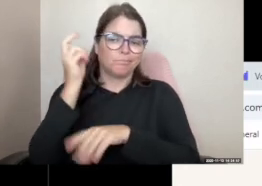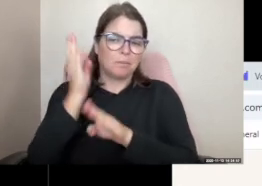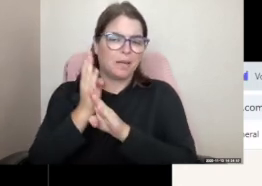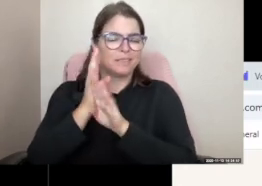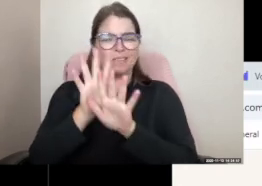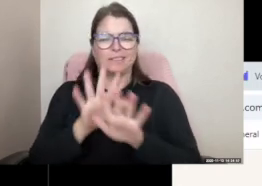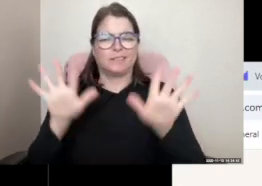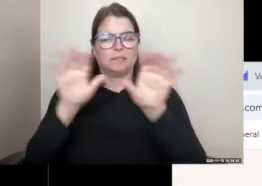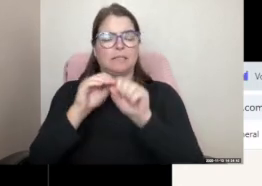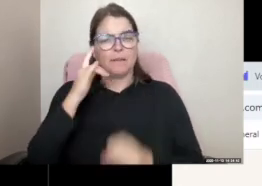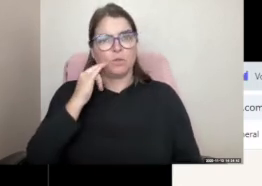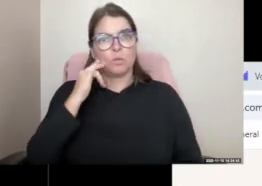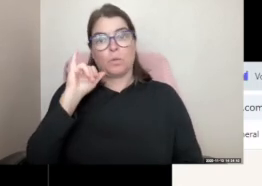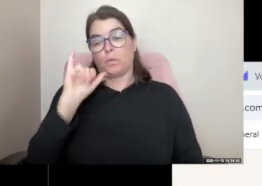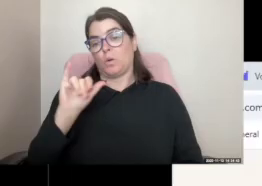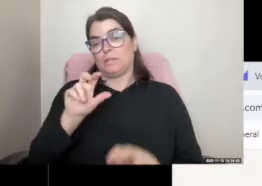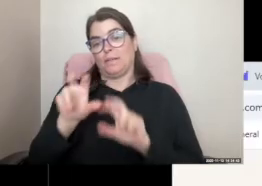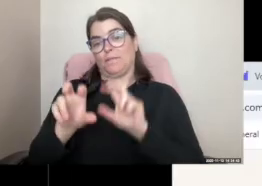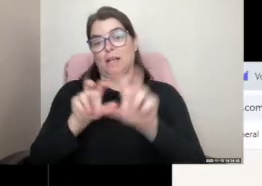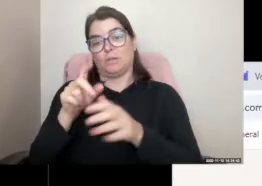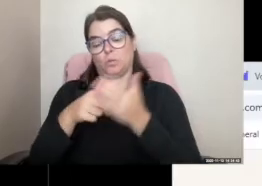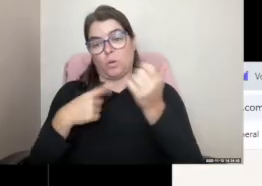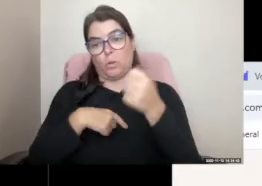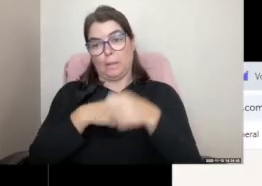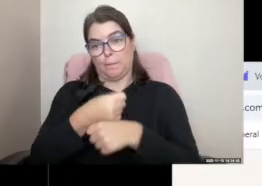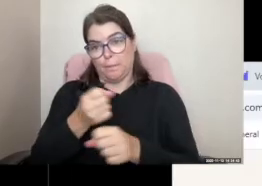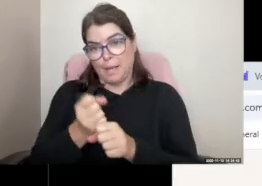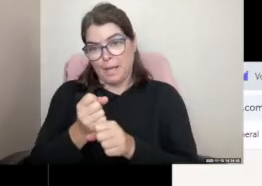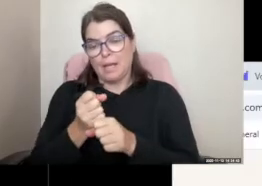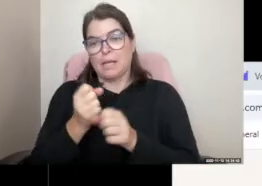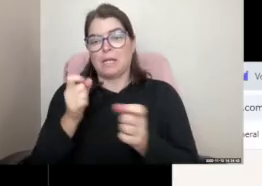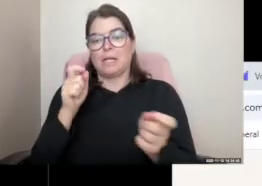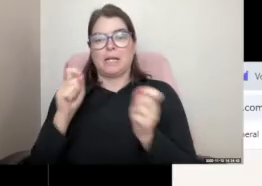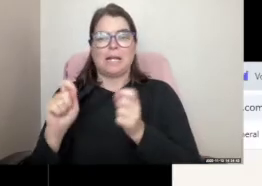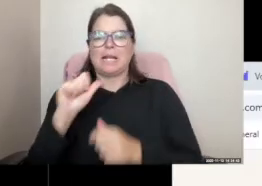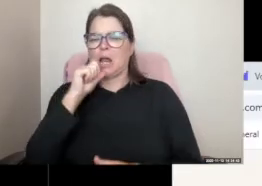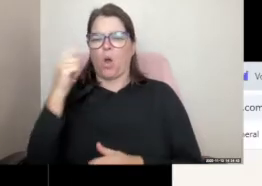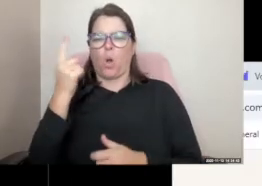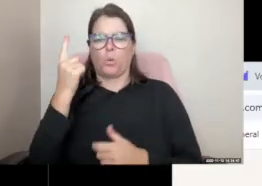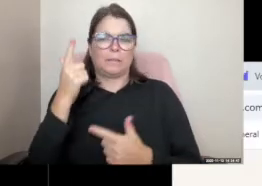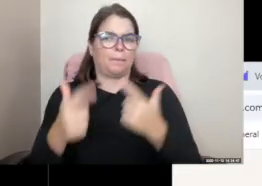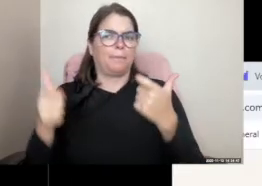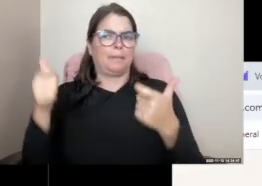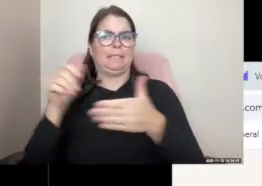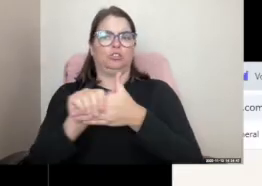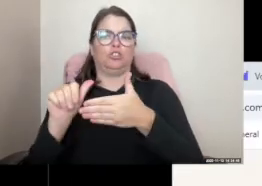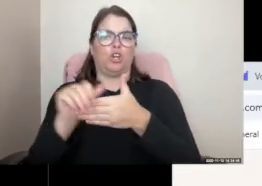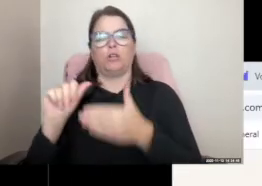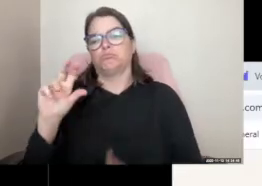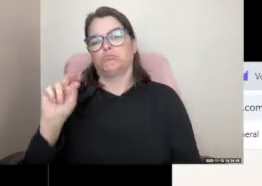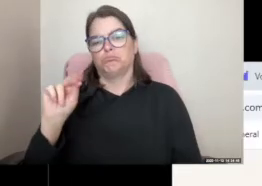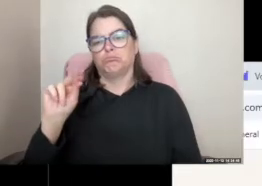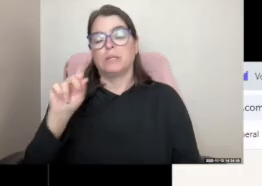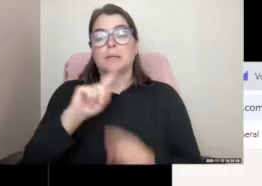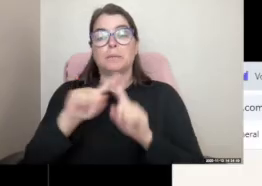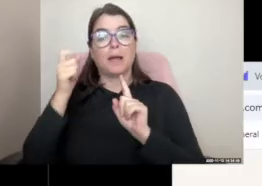thousands of zero emission school buses on the road in California, thousands of zero emission trucks and